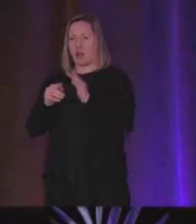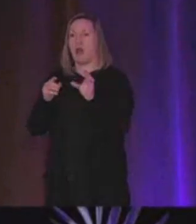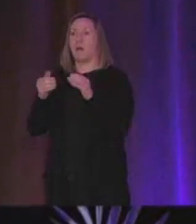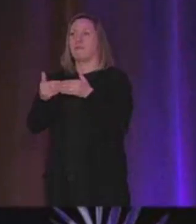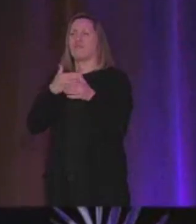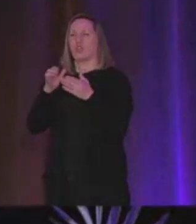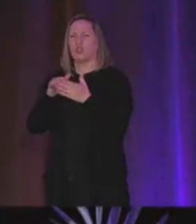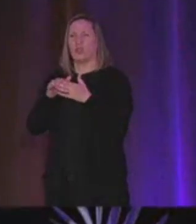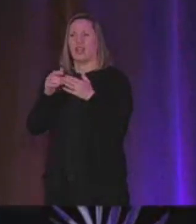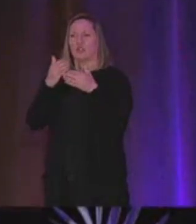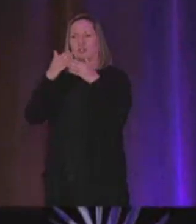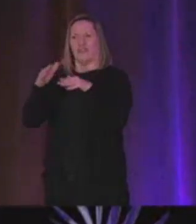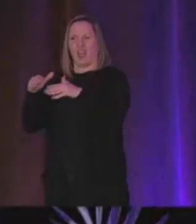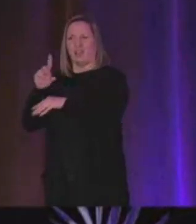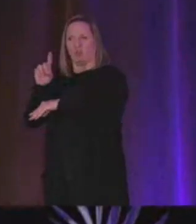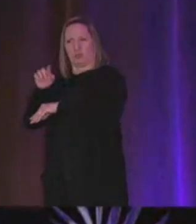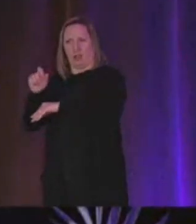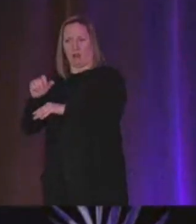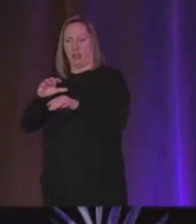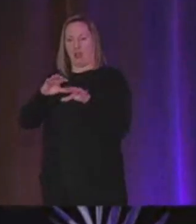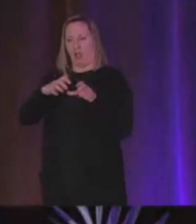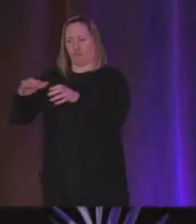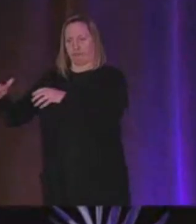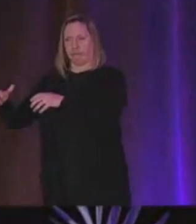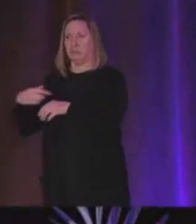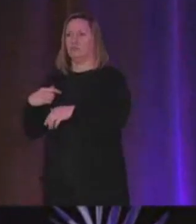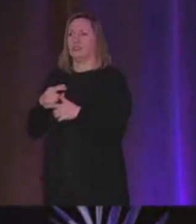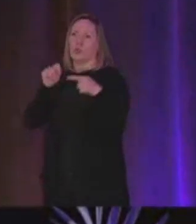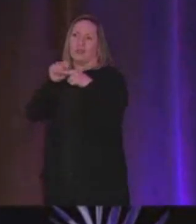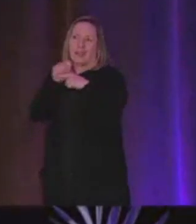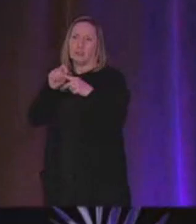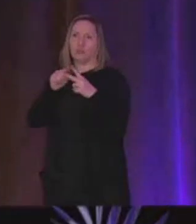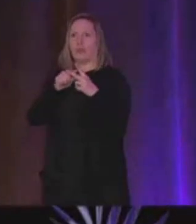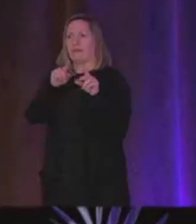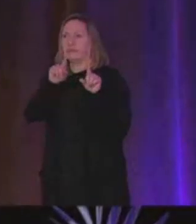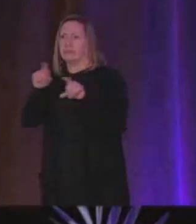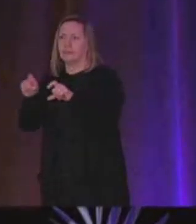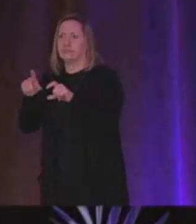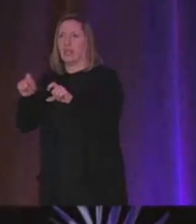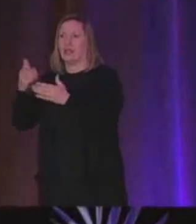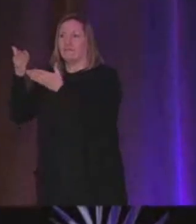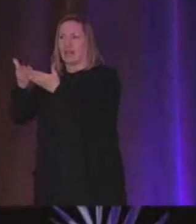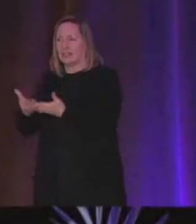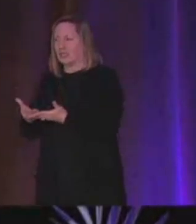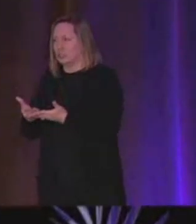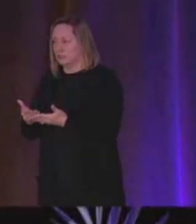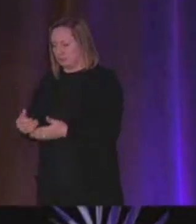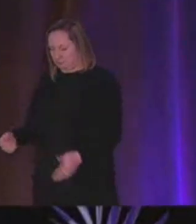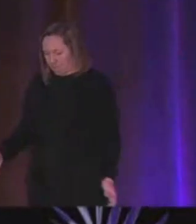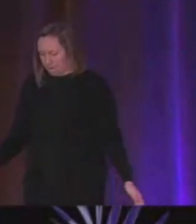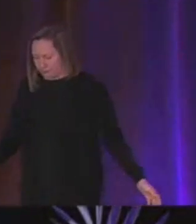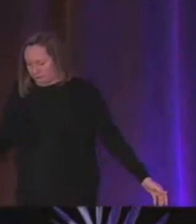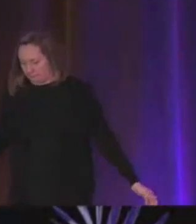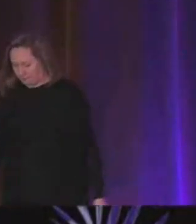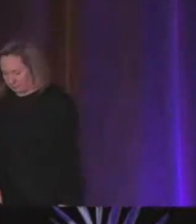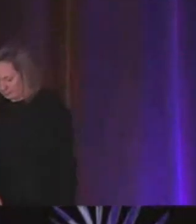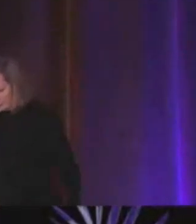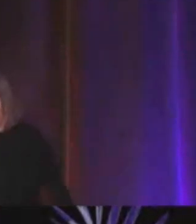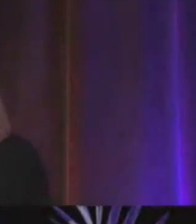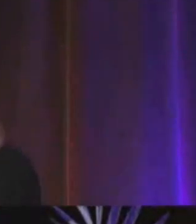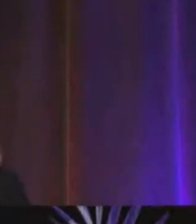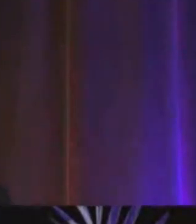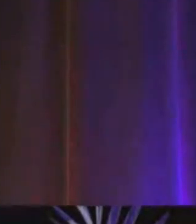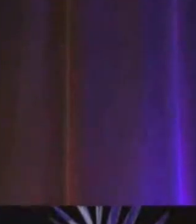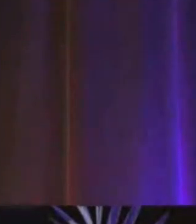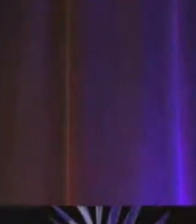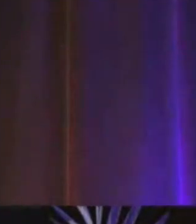your data set into, like training, testing, and the validation. So what I meant by training, testing, and validation